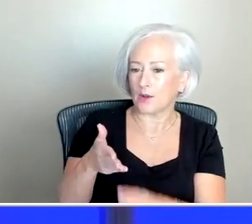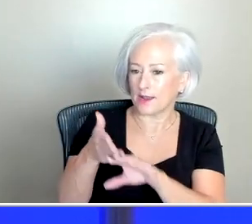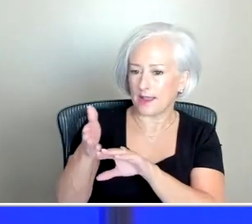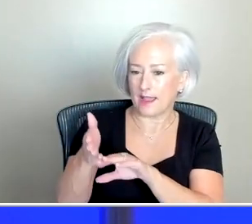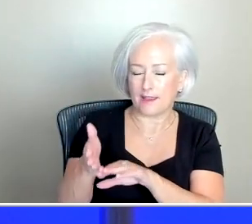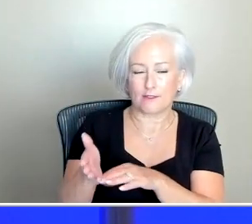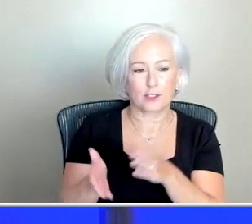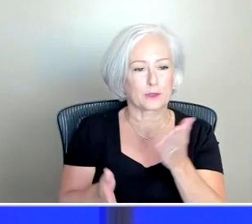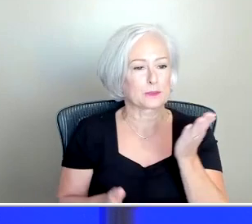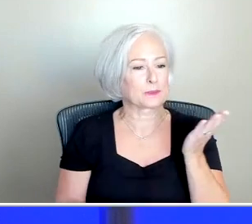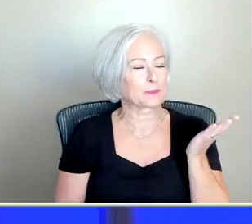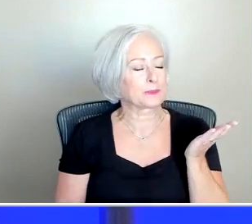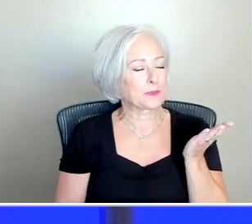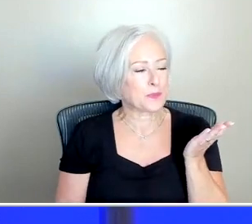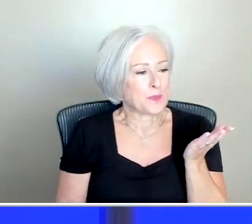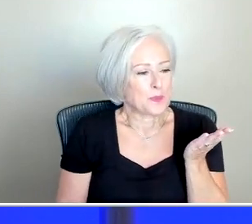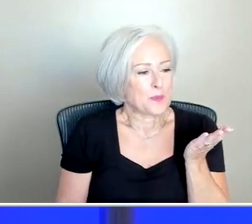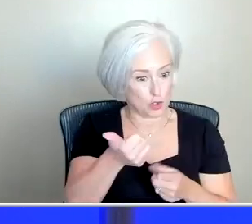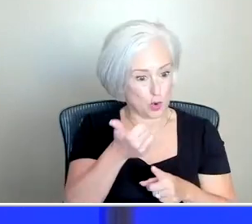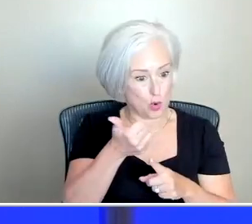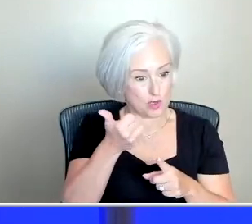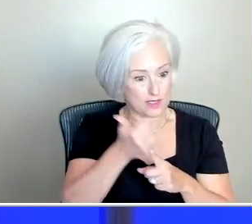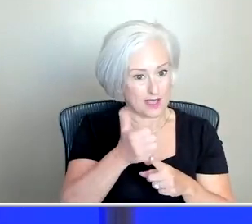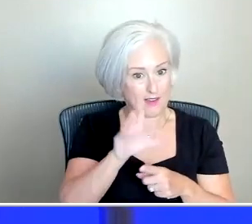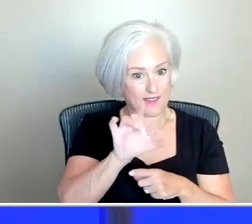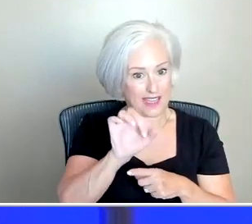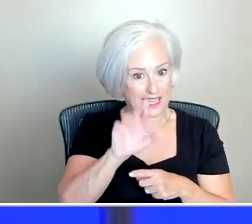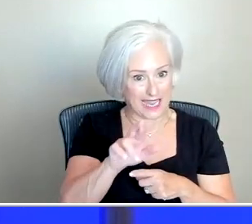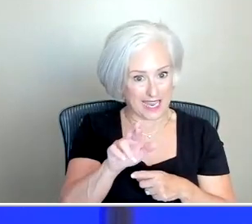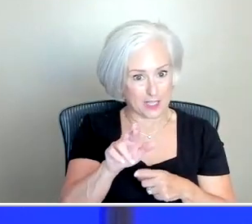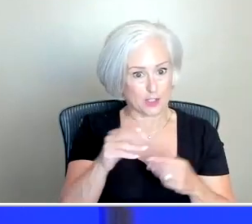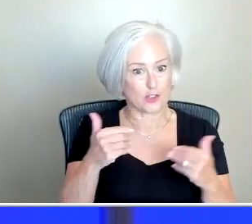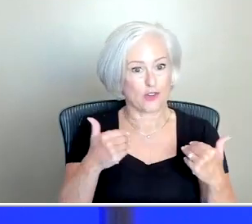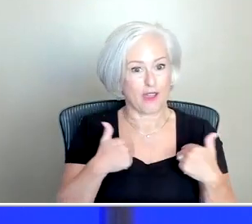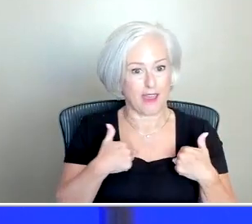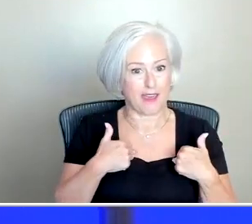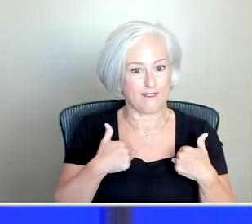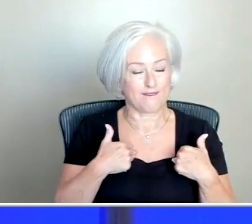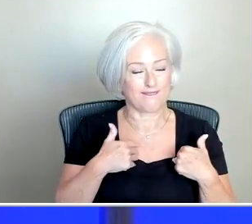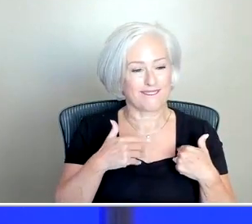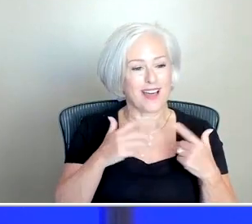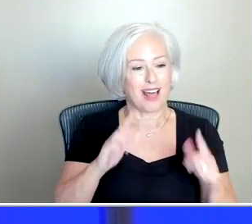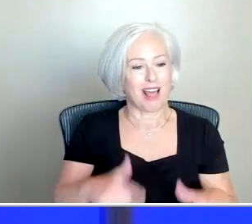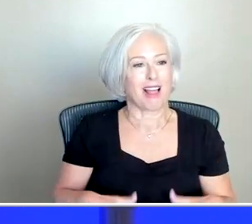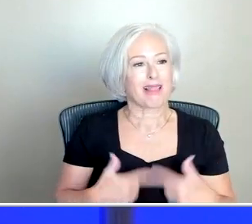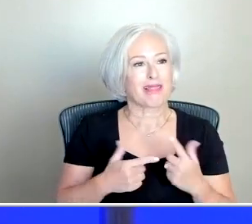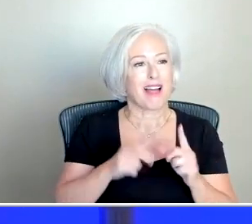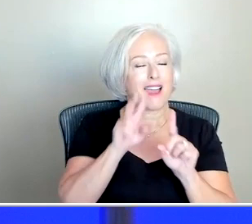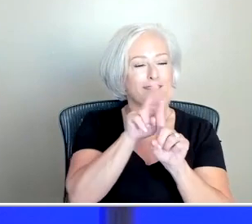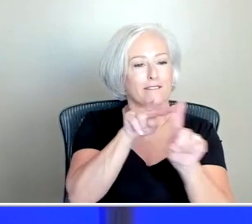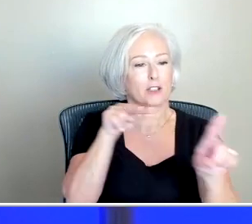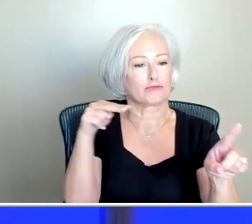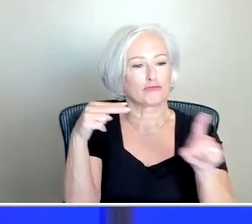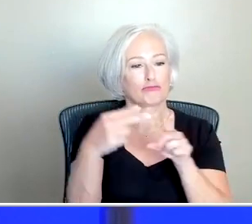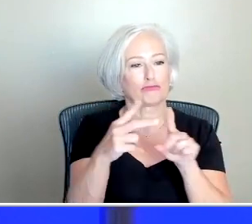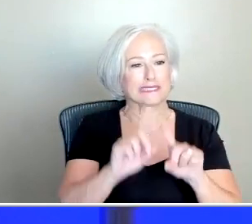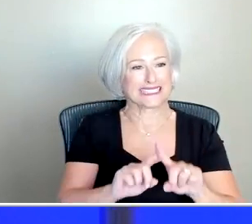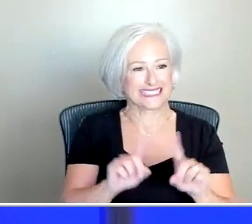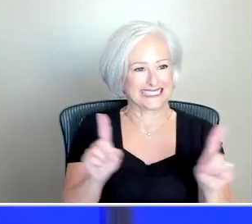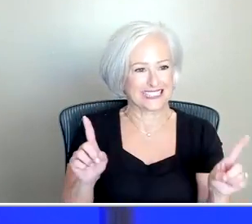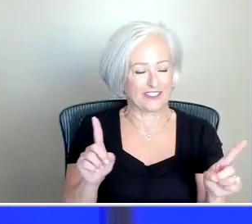you've had cancer, you look at life differently and you take advantage of it. You have to take advantage of it. You have to realize how